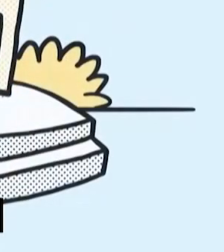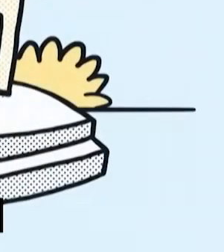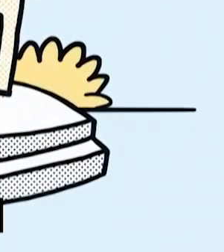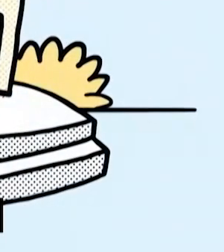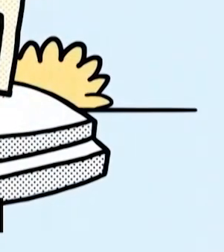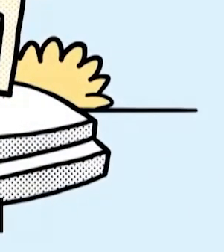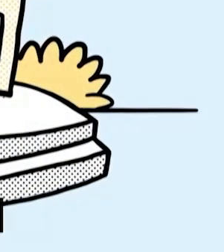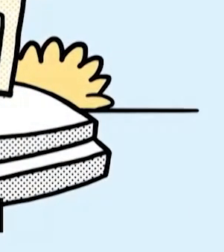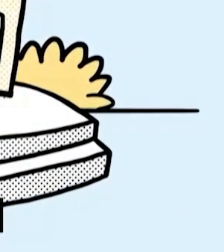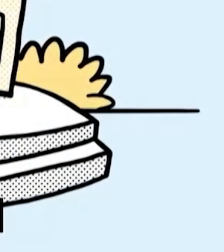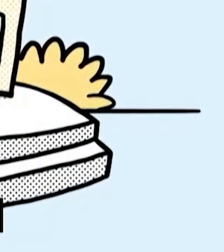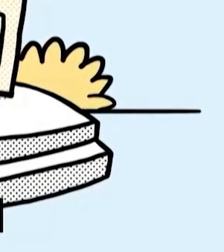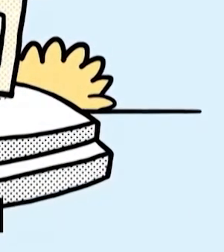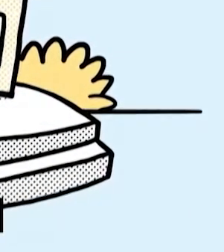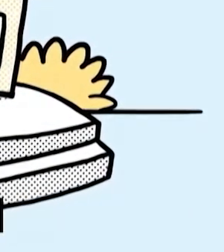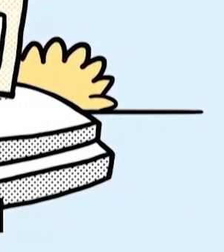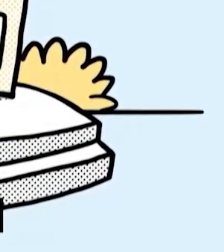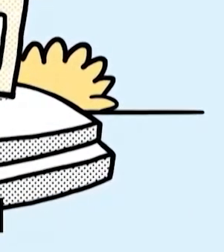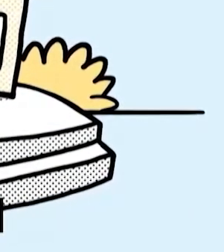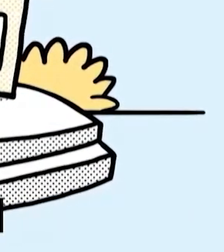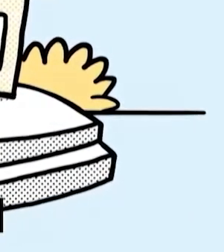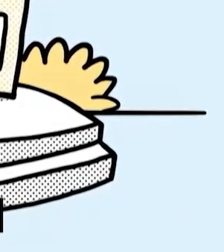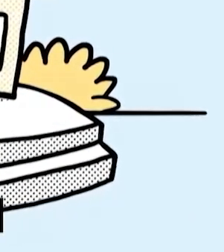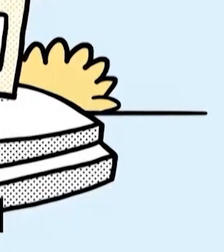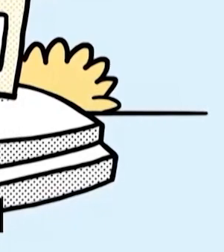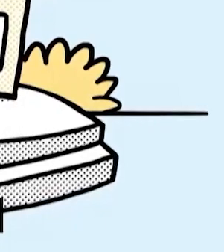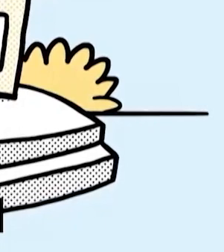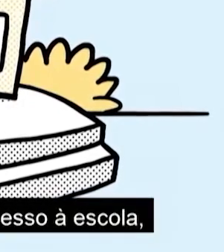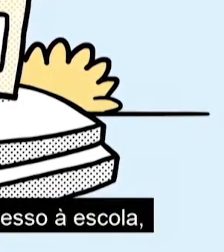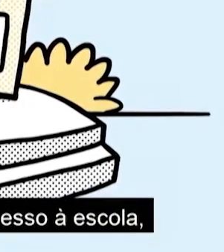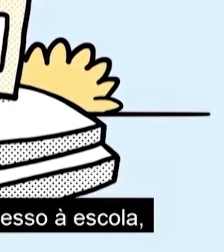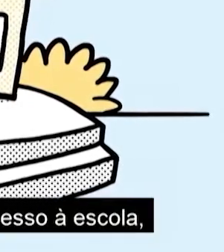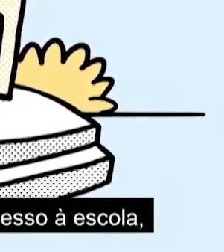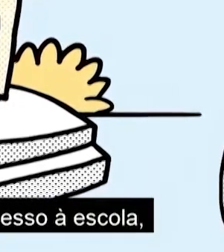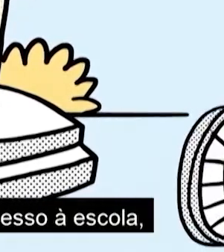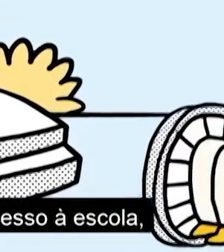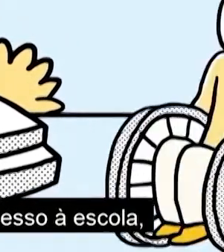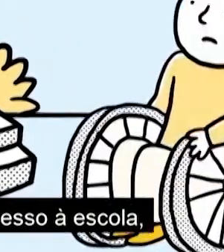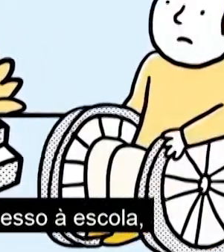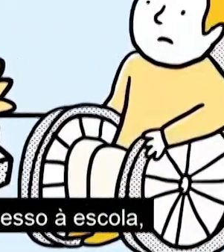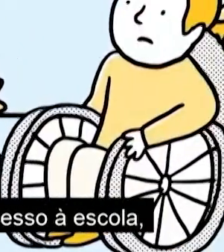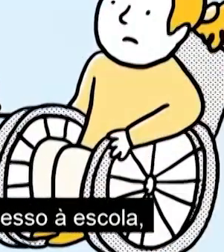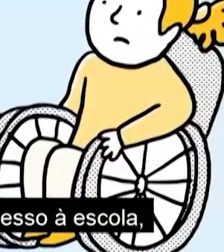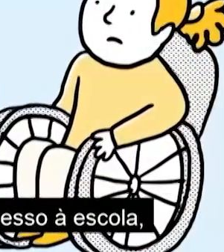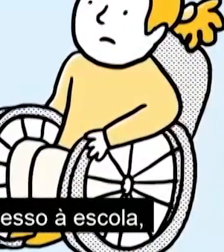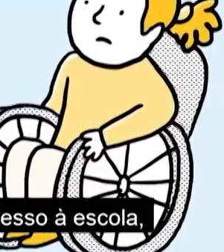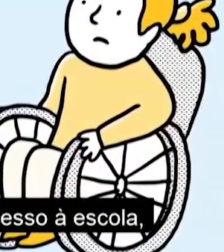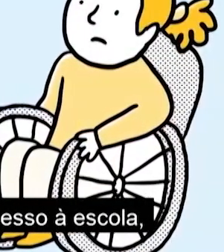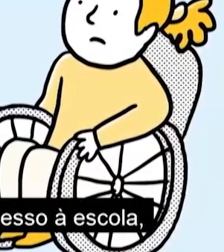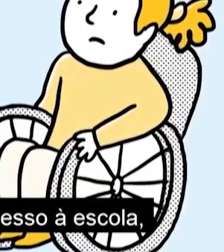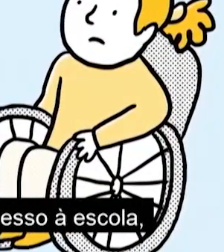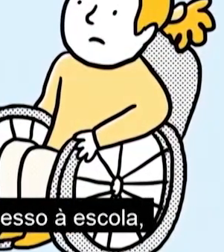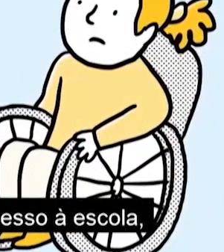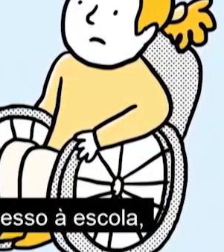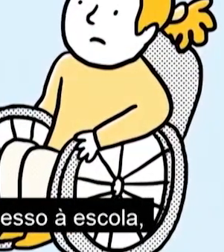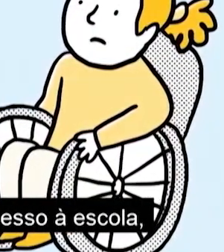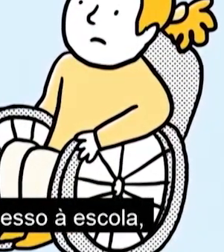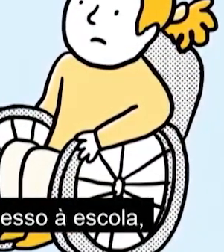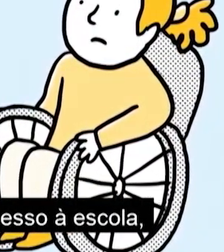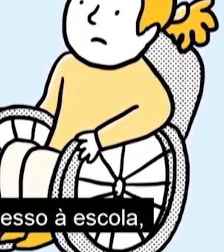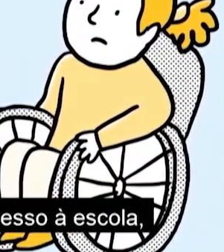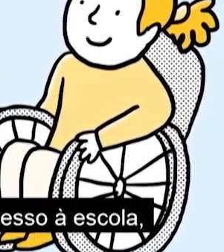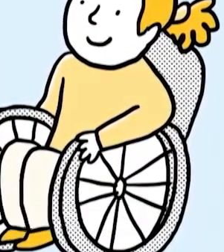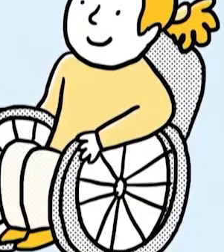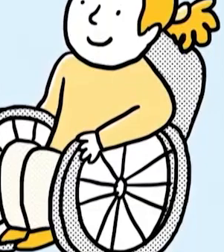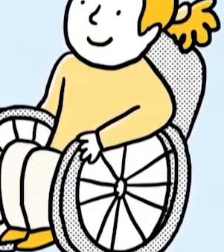cannot be that in Europe, a young migrant is denied access to services, or that a child in a wheelchair cannot access their school due to a lack of